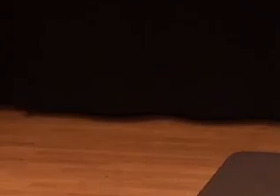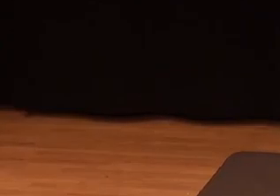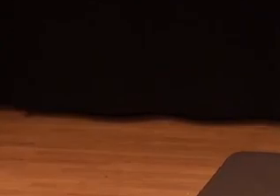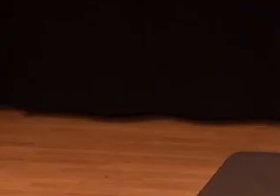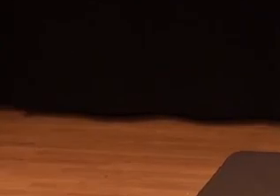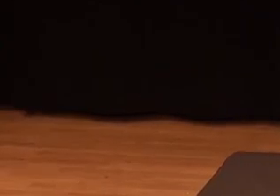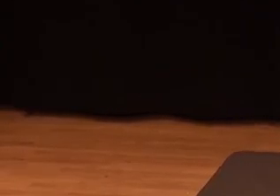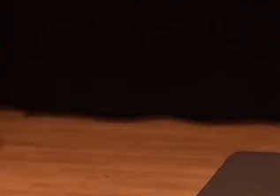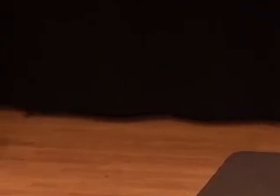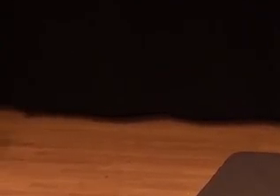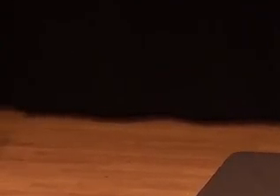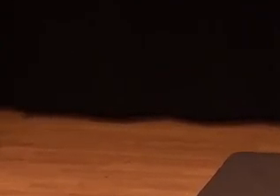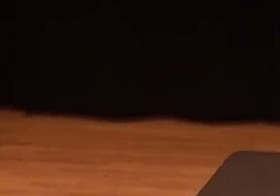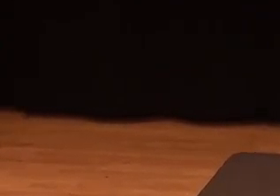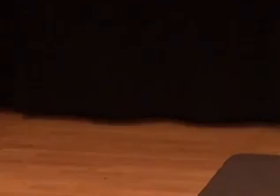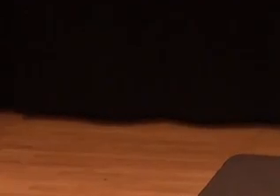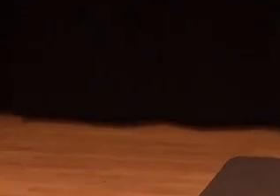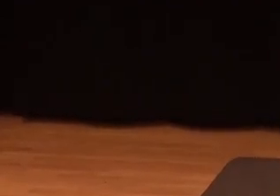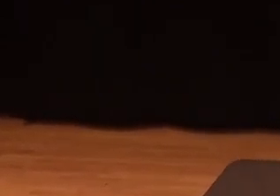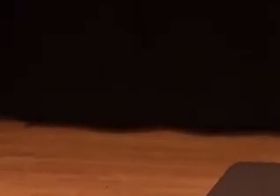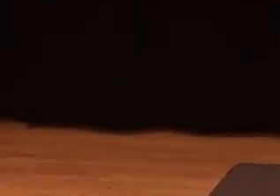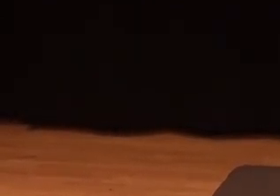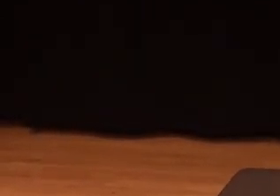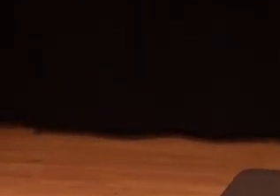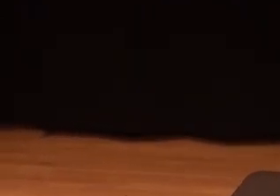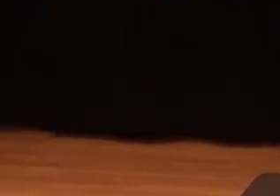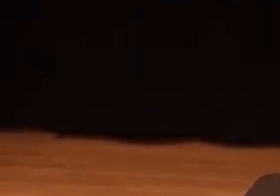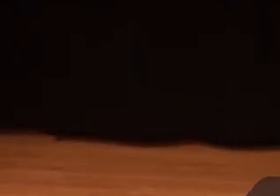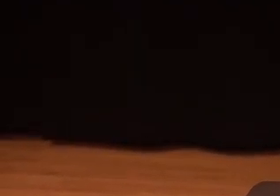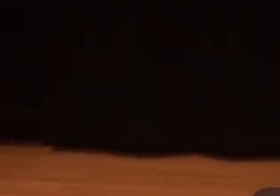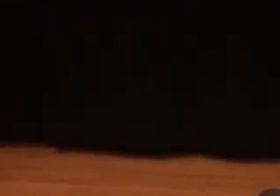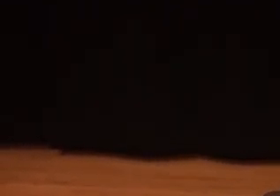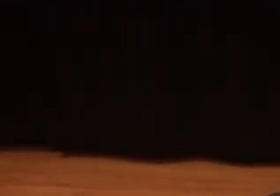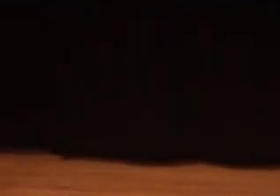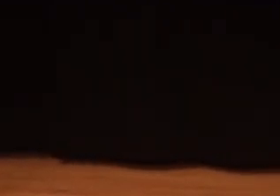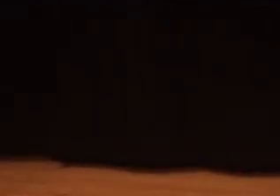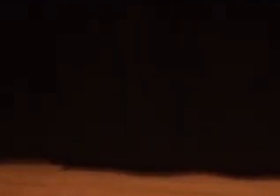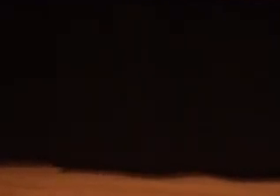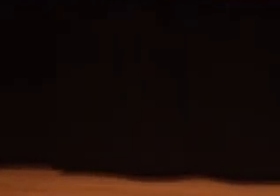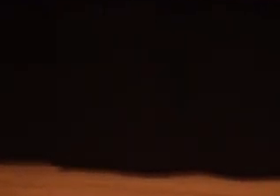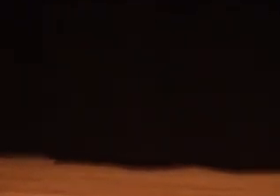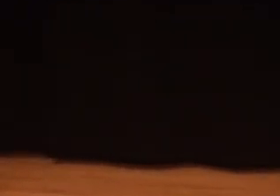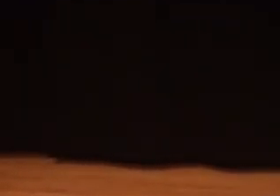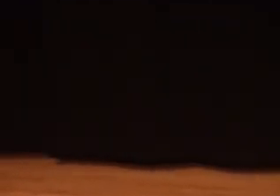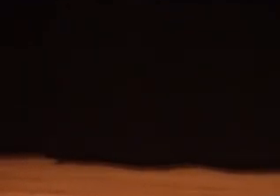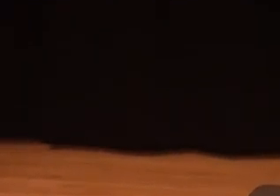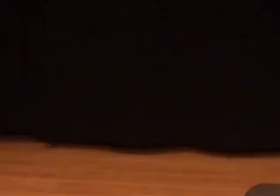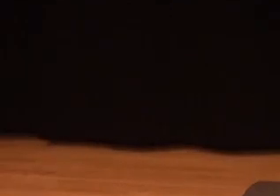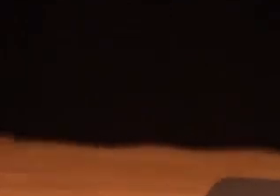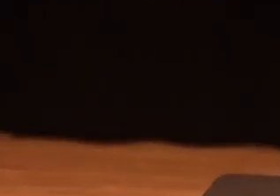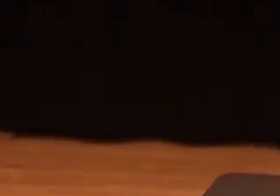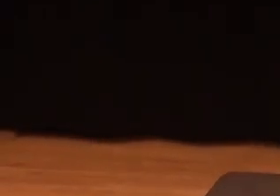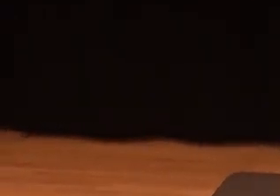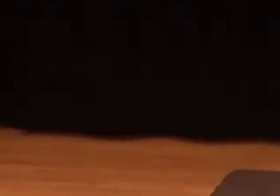the legislation, because there was a tendency to avoid people with disabilities. So we hope that we'll hear about the other side of that